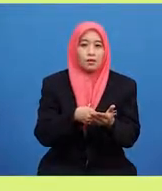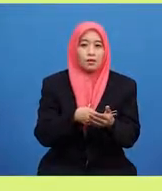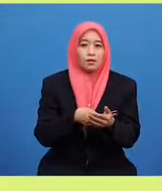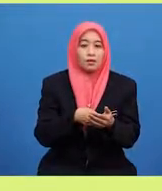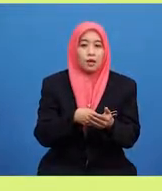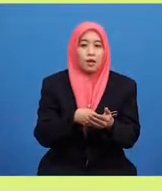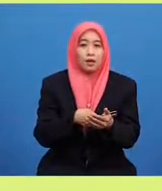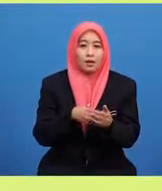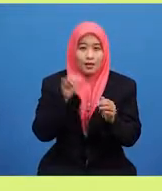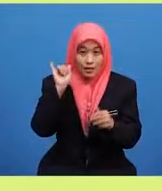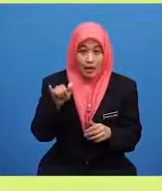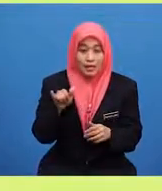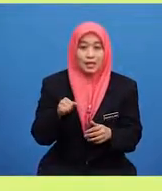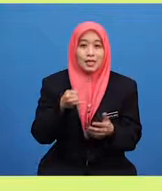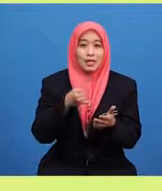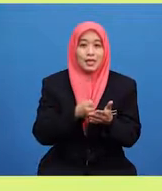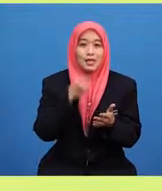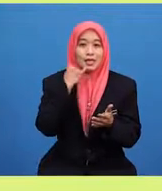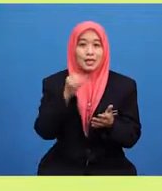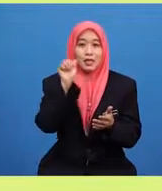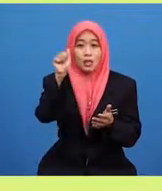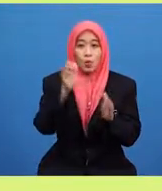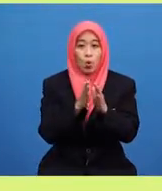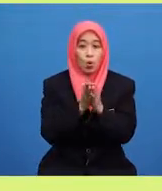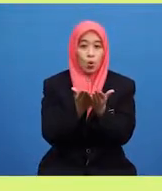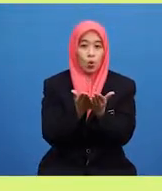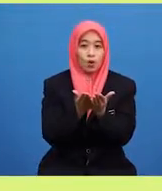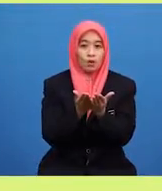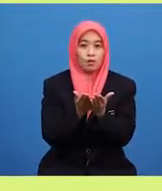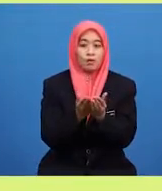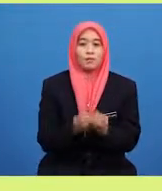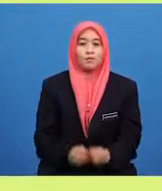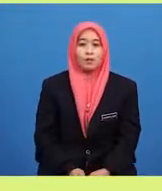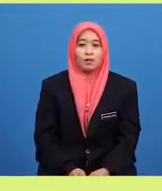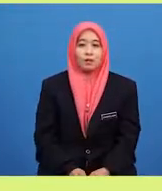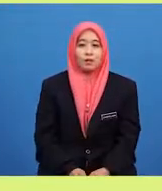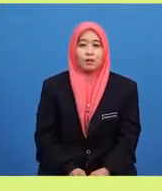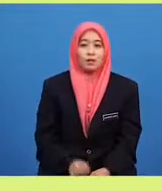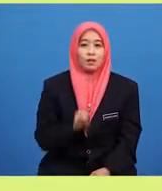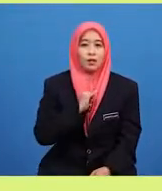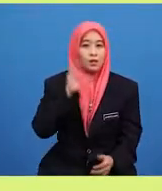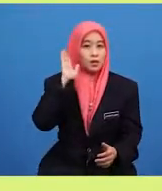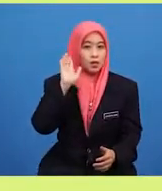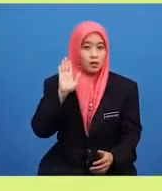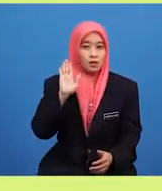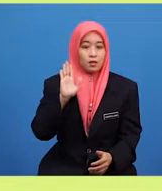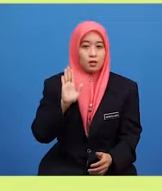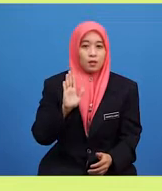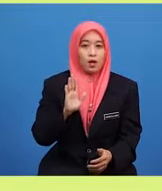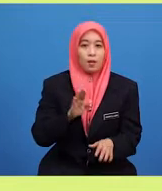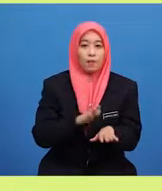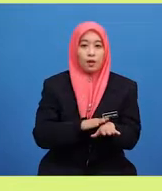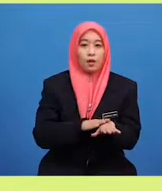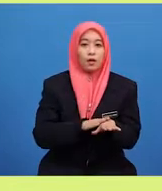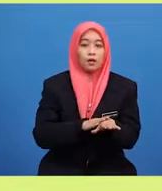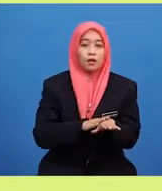You are correct. It's a book. All right. I promise you, this would be the